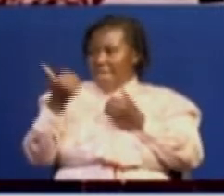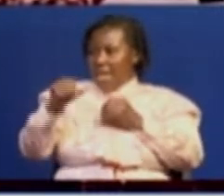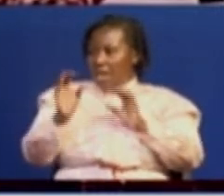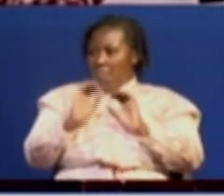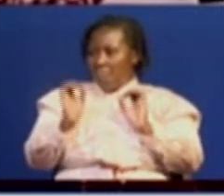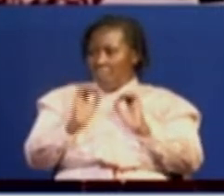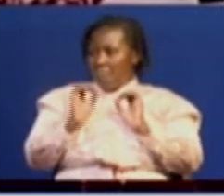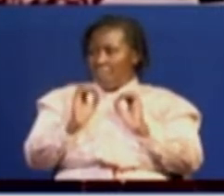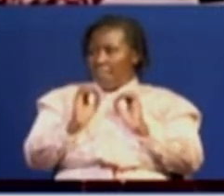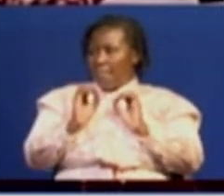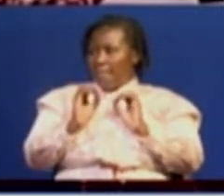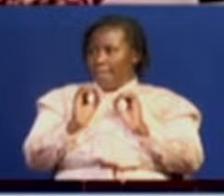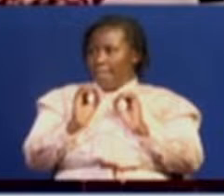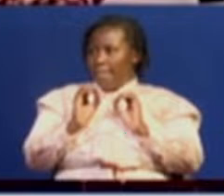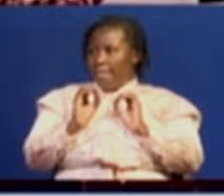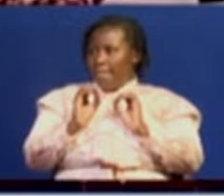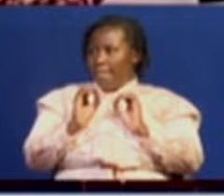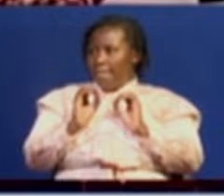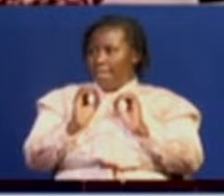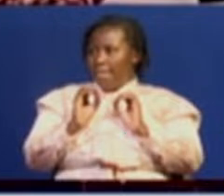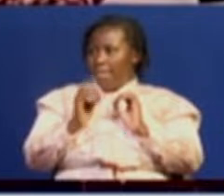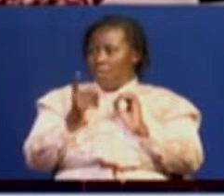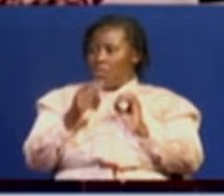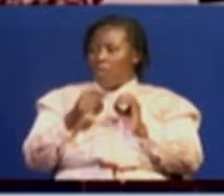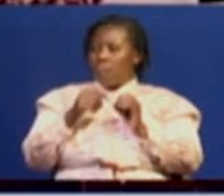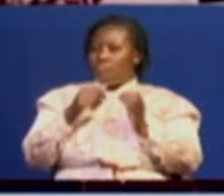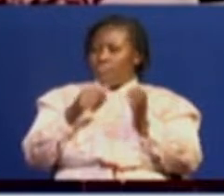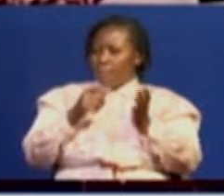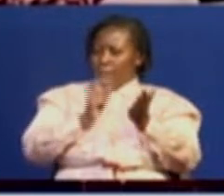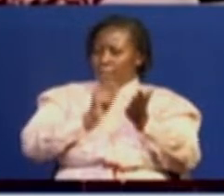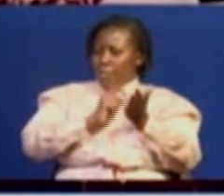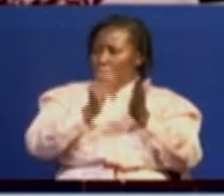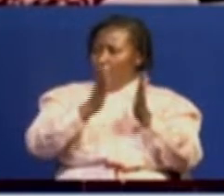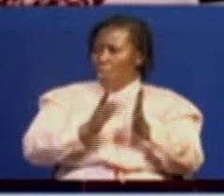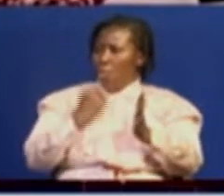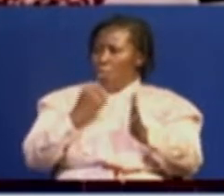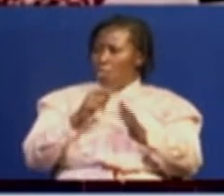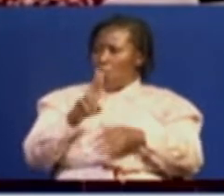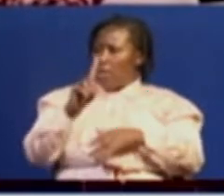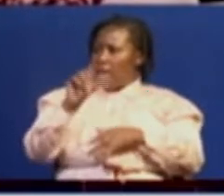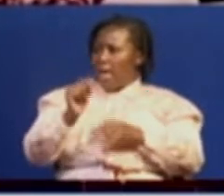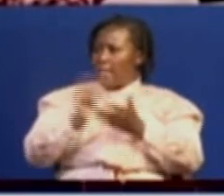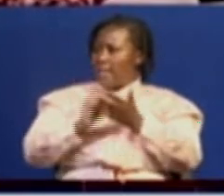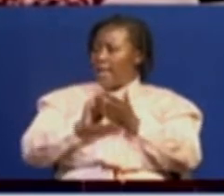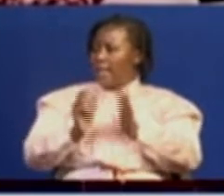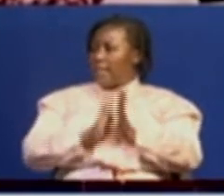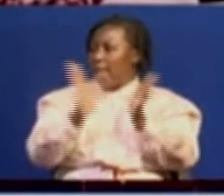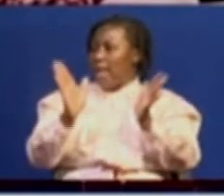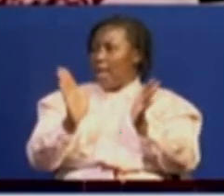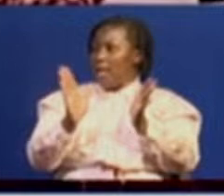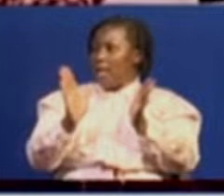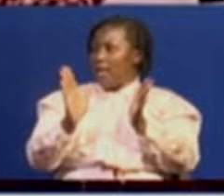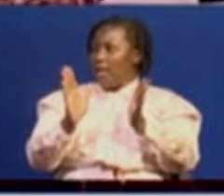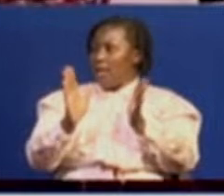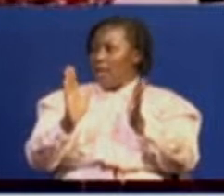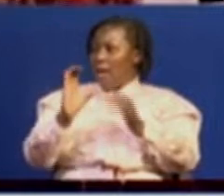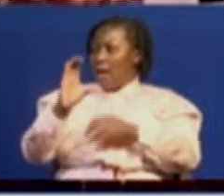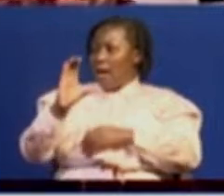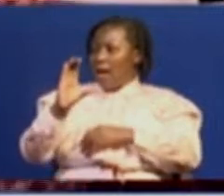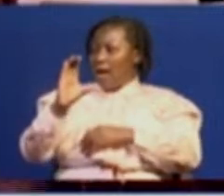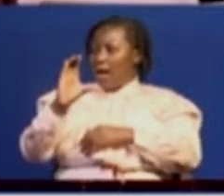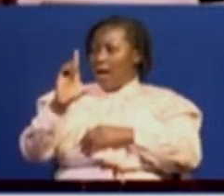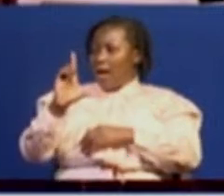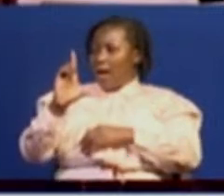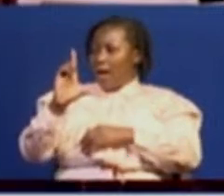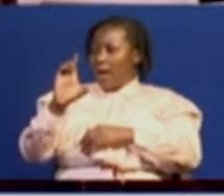received any. From whom or who was the author of the letter? The UDA Secretary General,